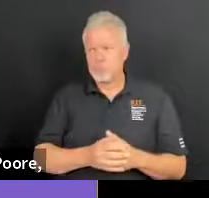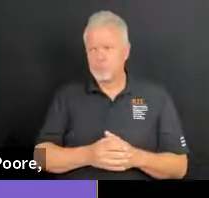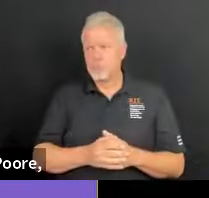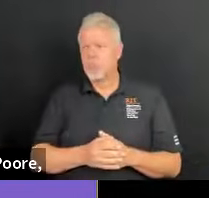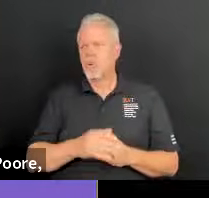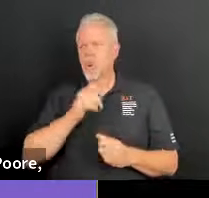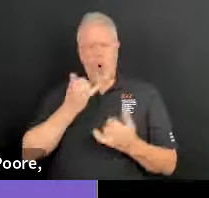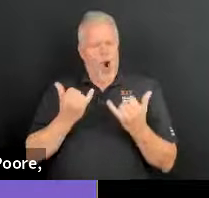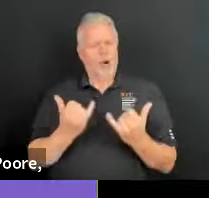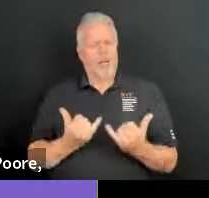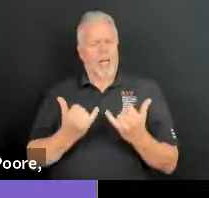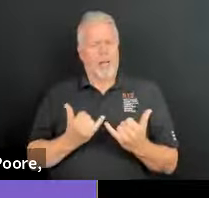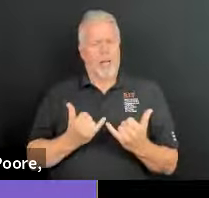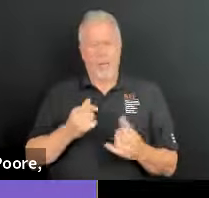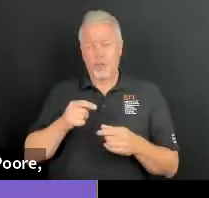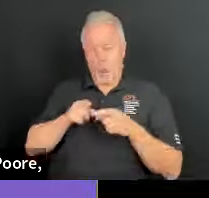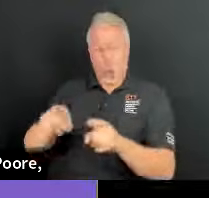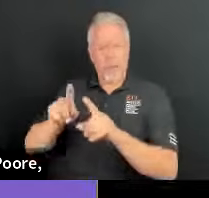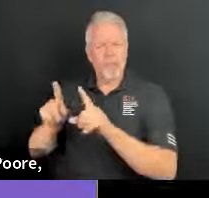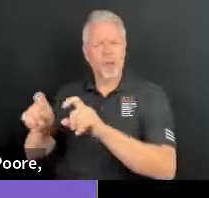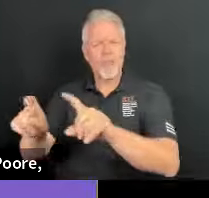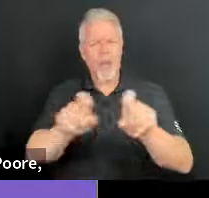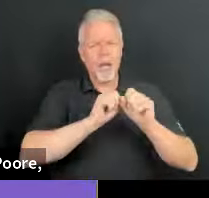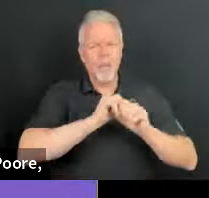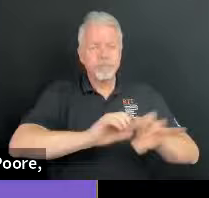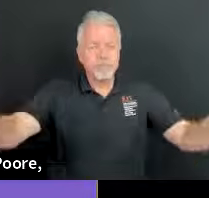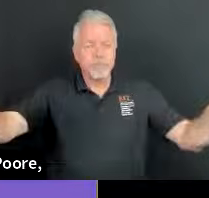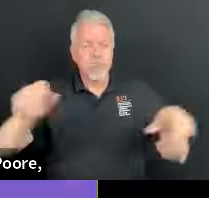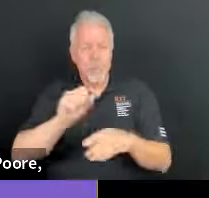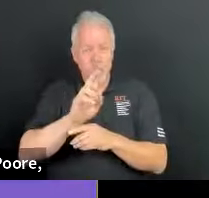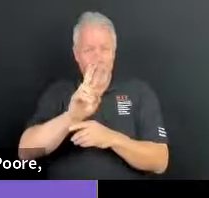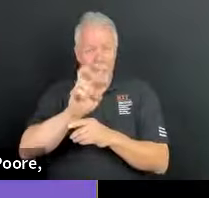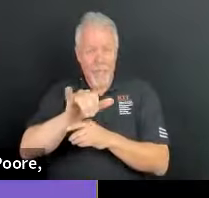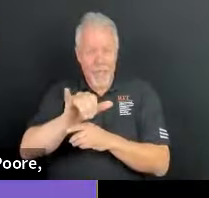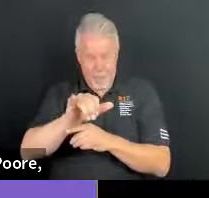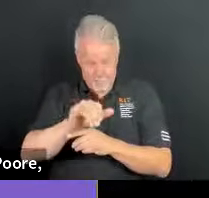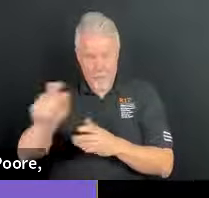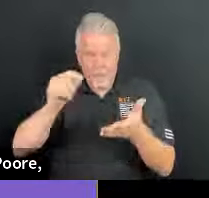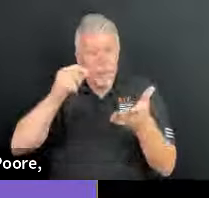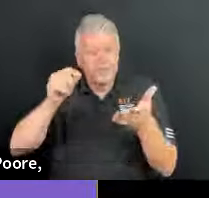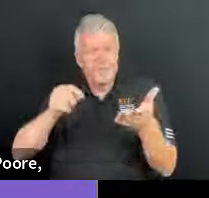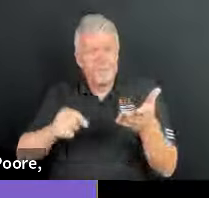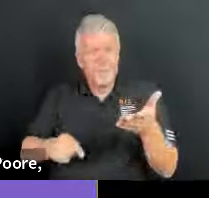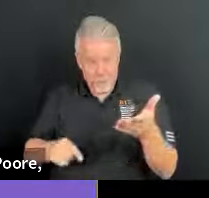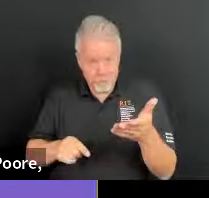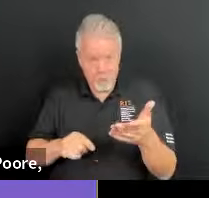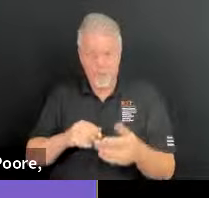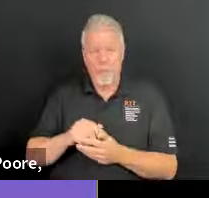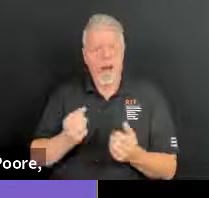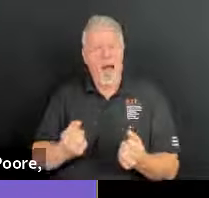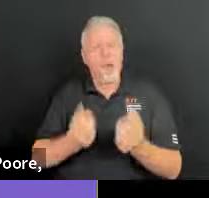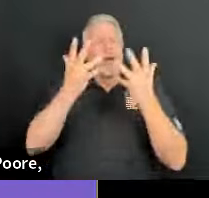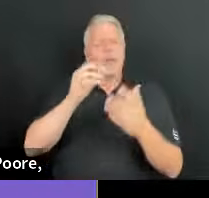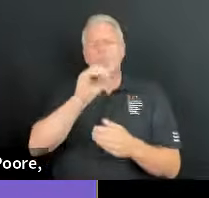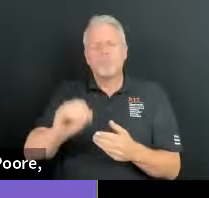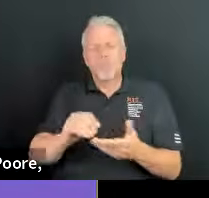school students, like I mentioned, as a whole, during a survey that was sent out,